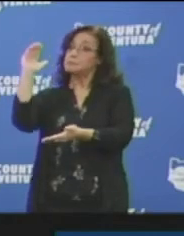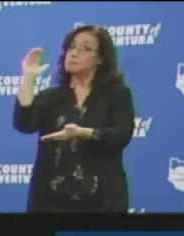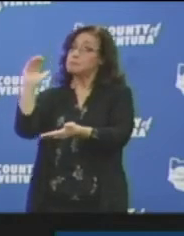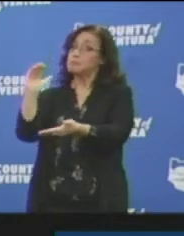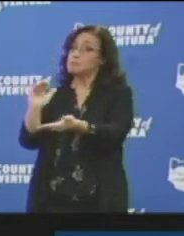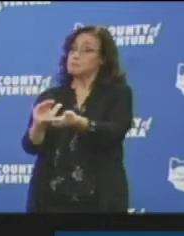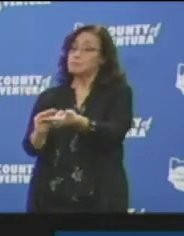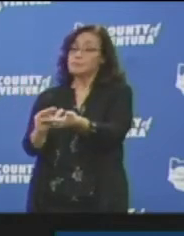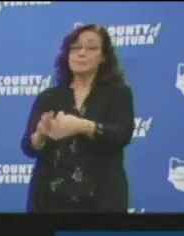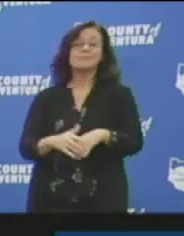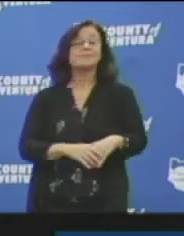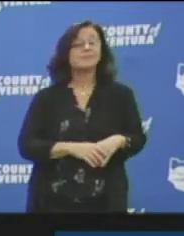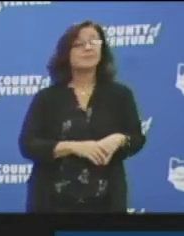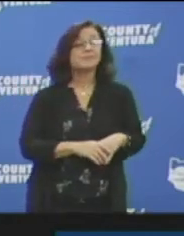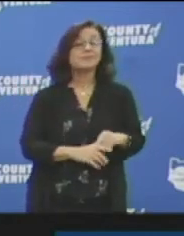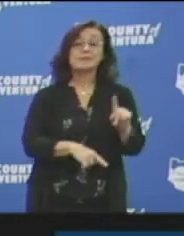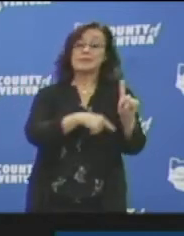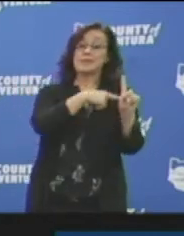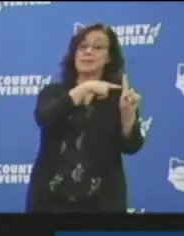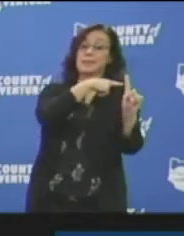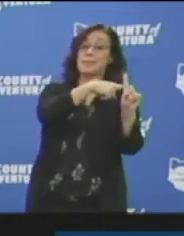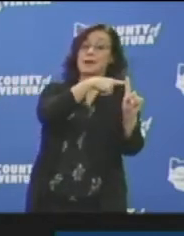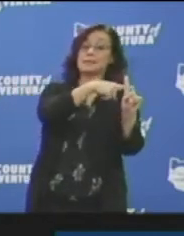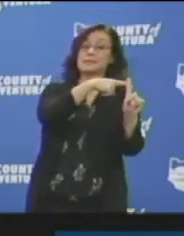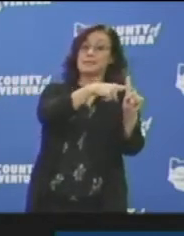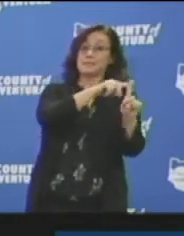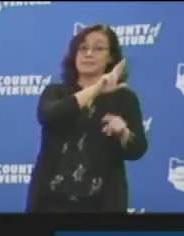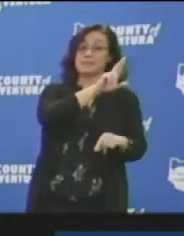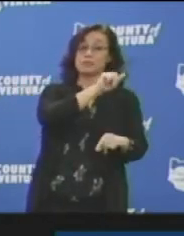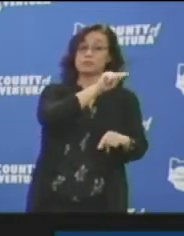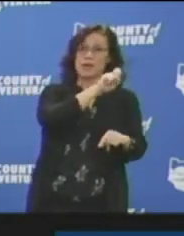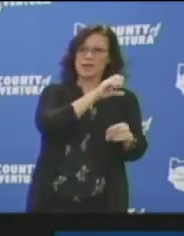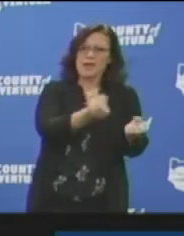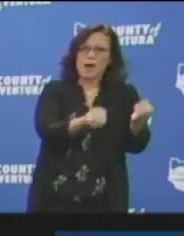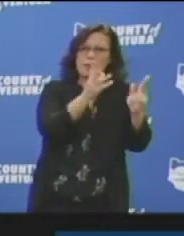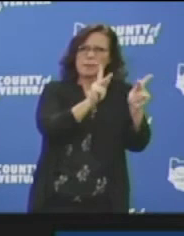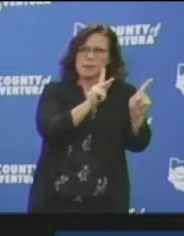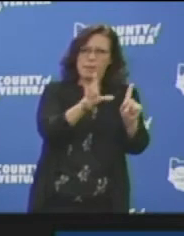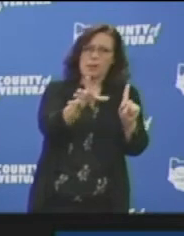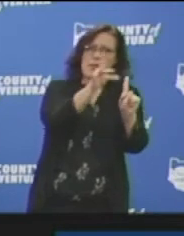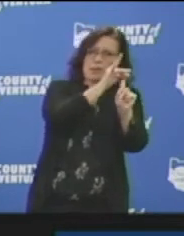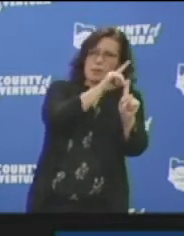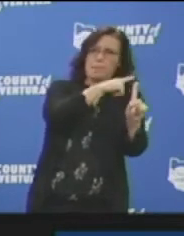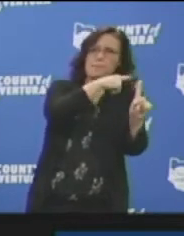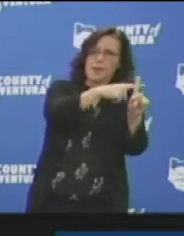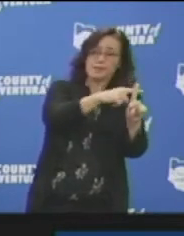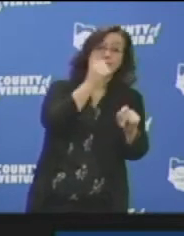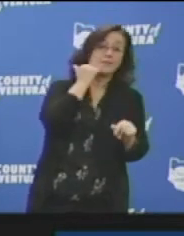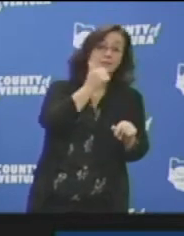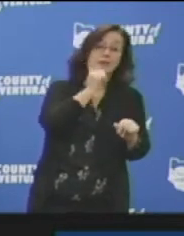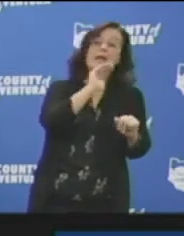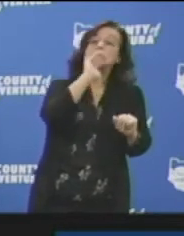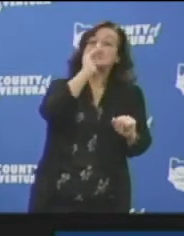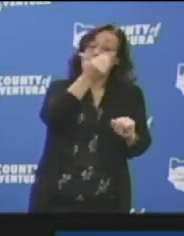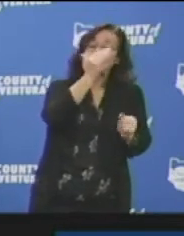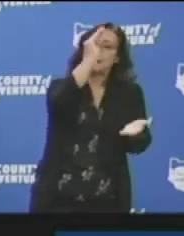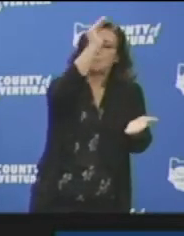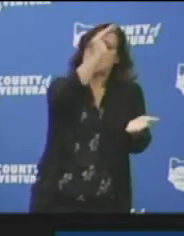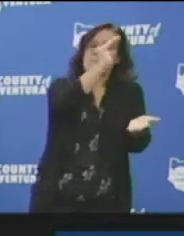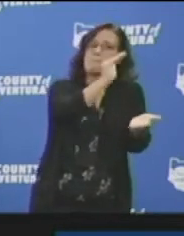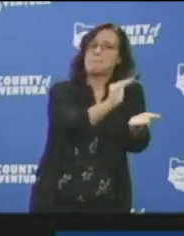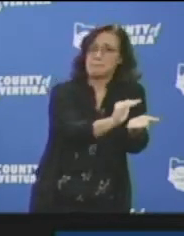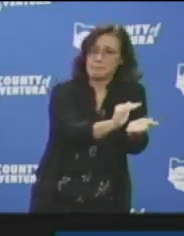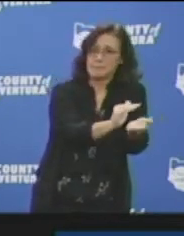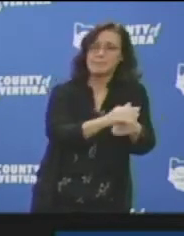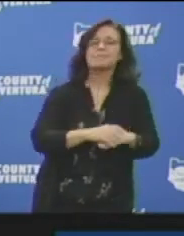The positivity rate, the number of tests that are positive every day, seems to be falling. The other thing that